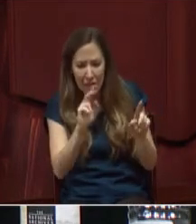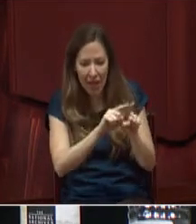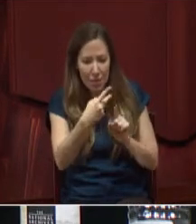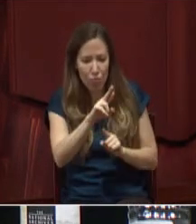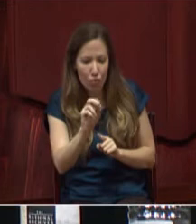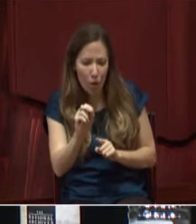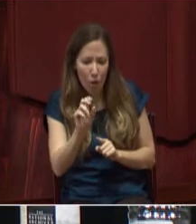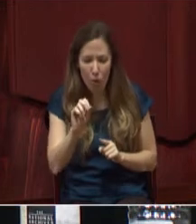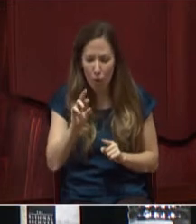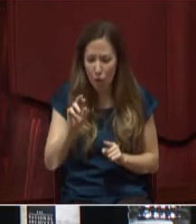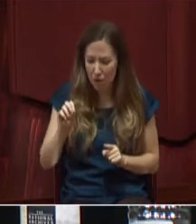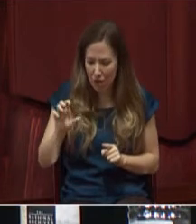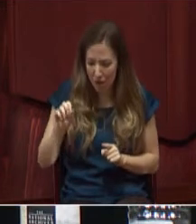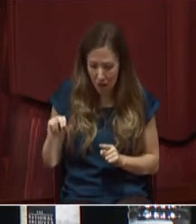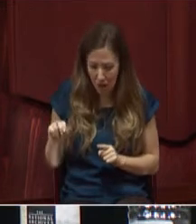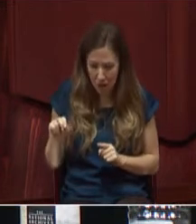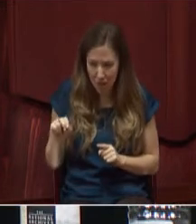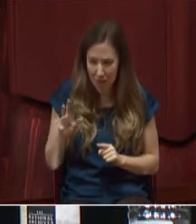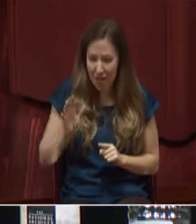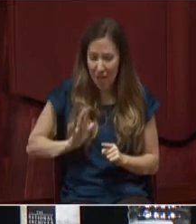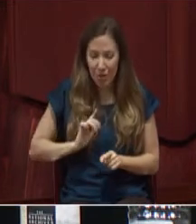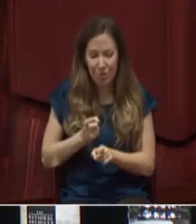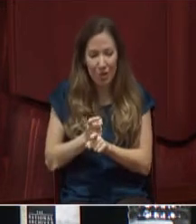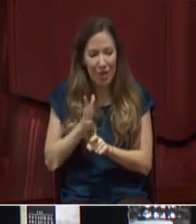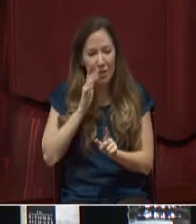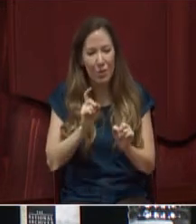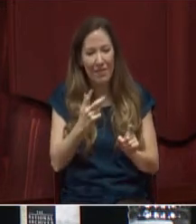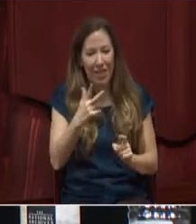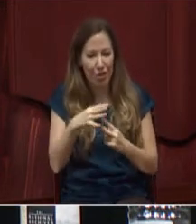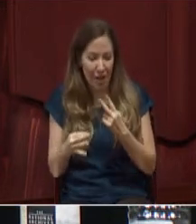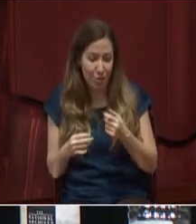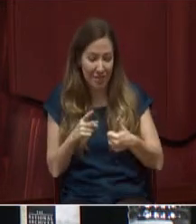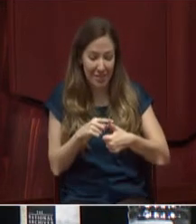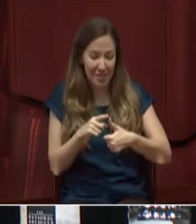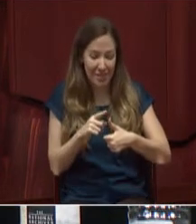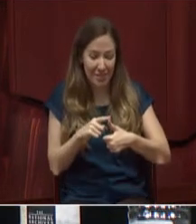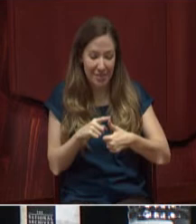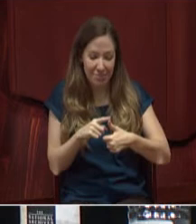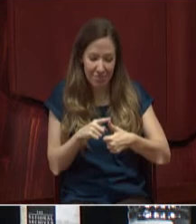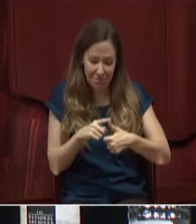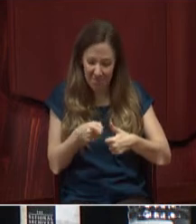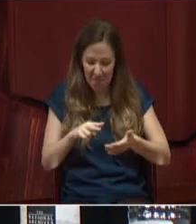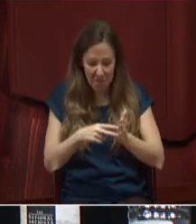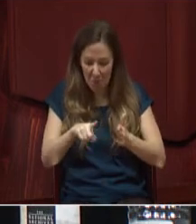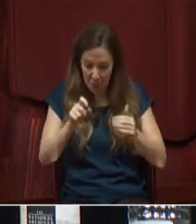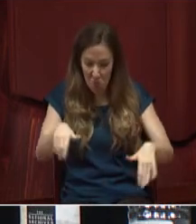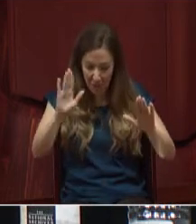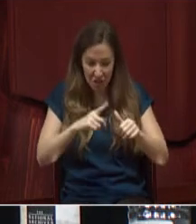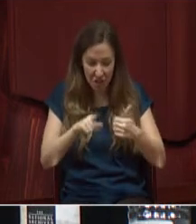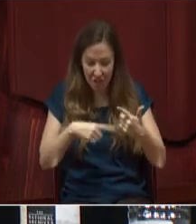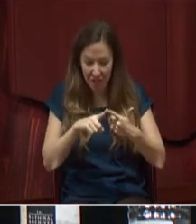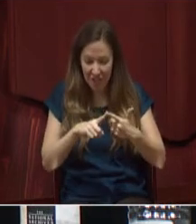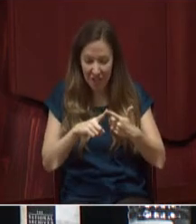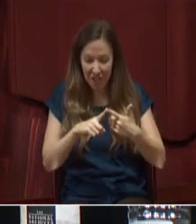the risk. We used to joke, of course, that what we would do is we'd give three options. The first one would be unconditional surrender. The second one would